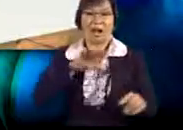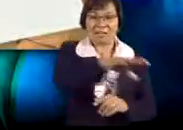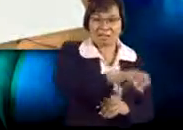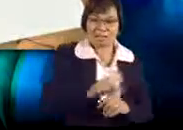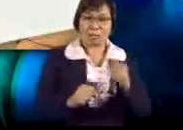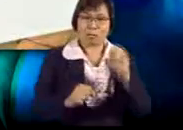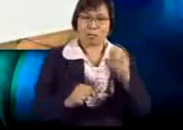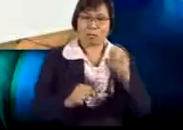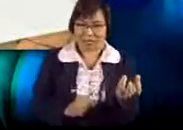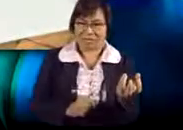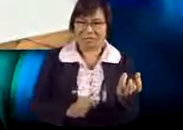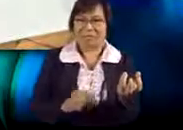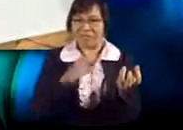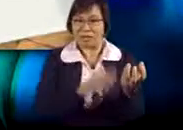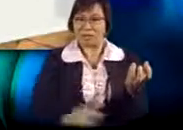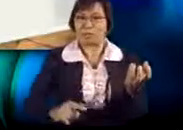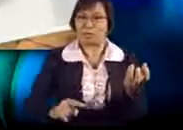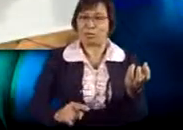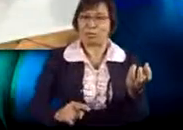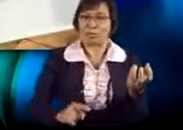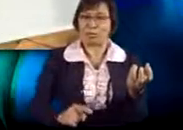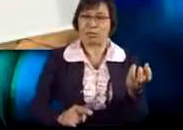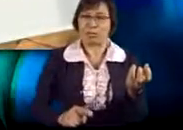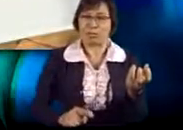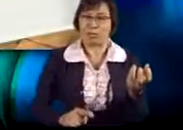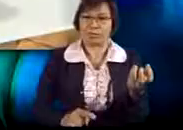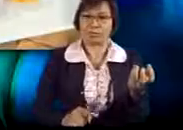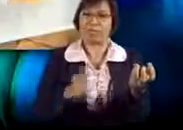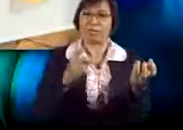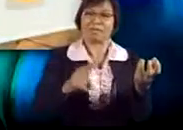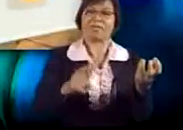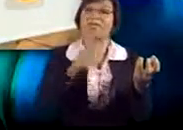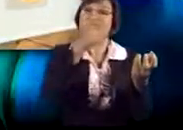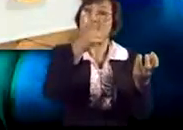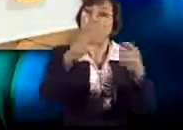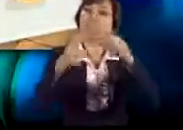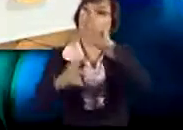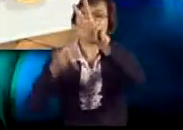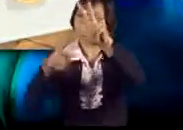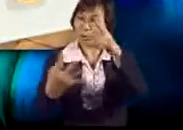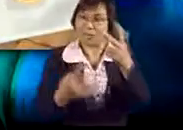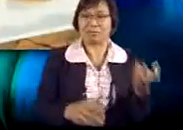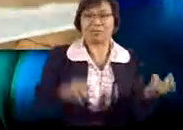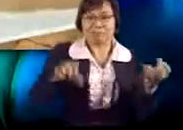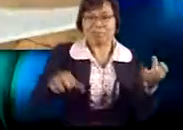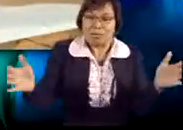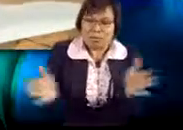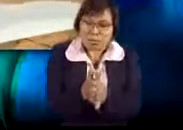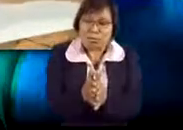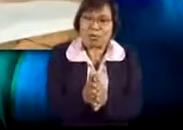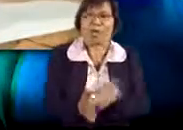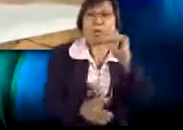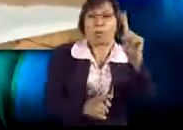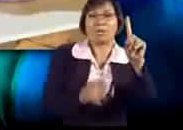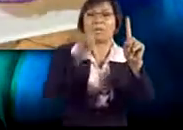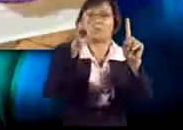take 1 whole orange and 3 quarters. And when I put them together,